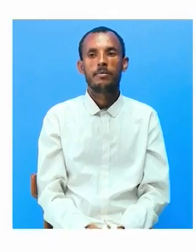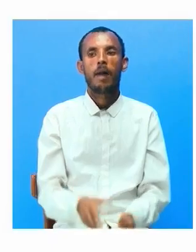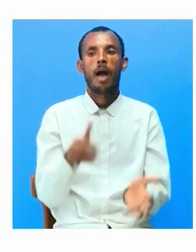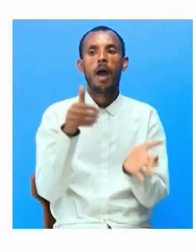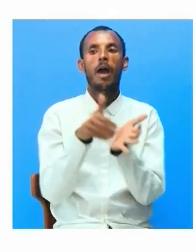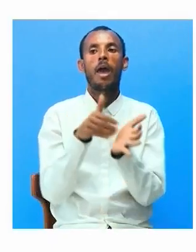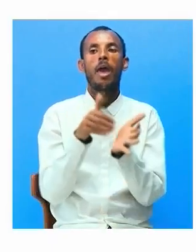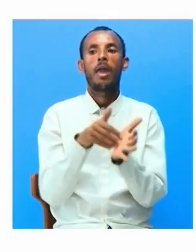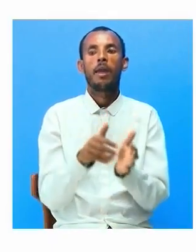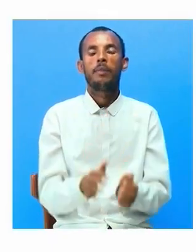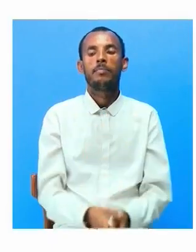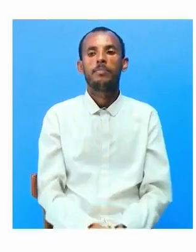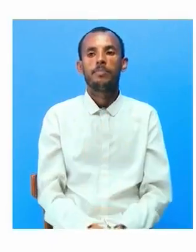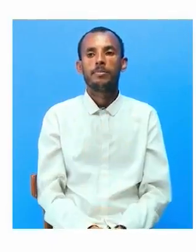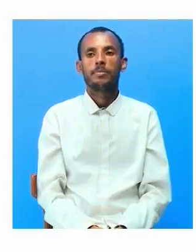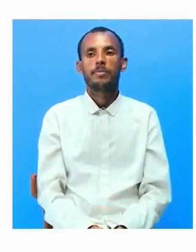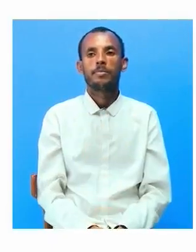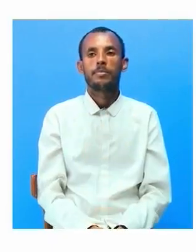Again,